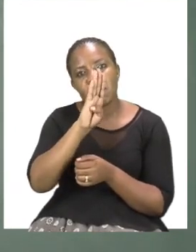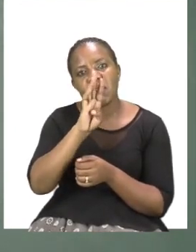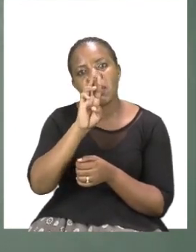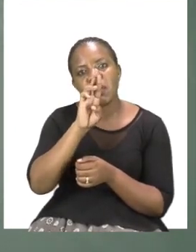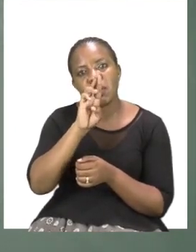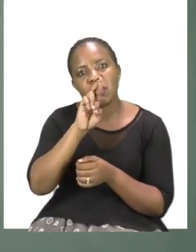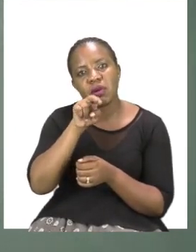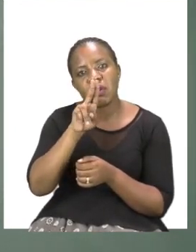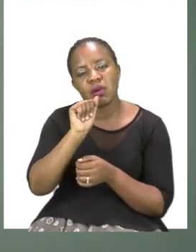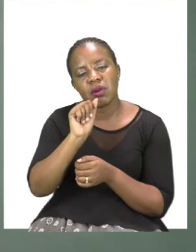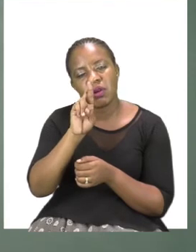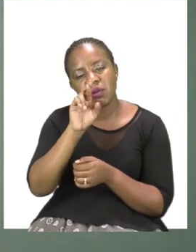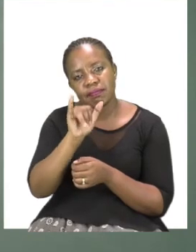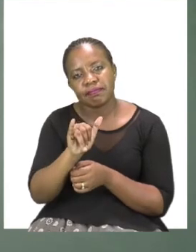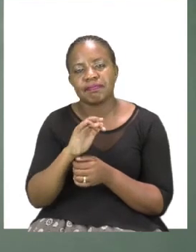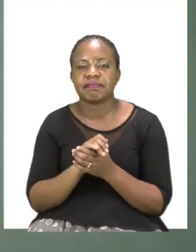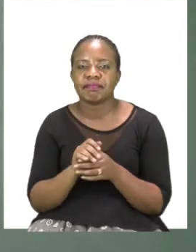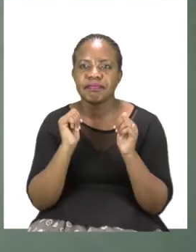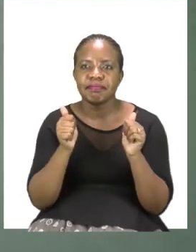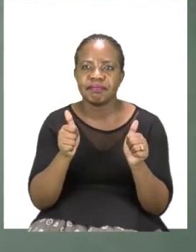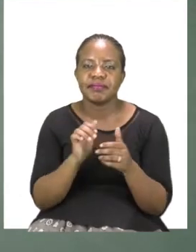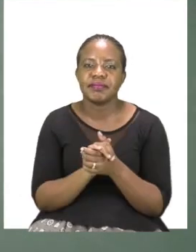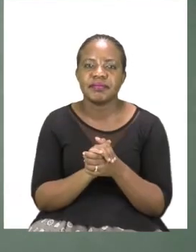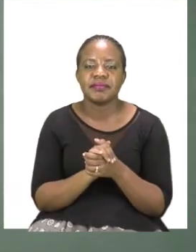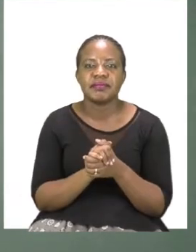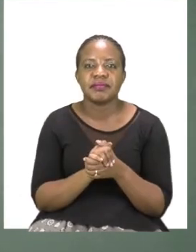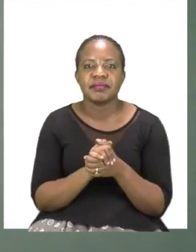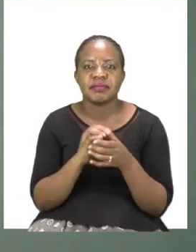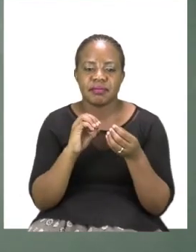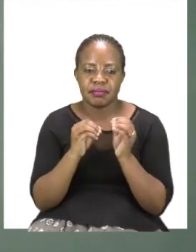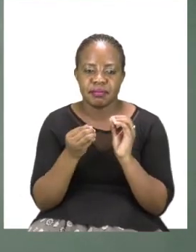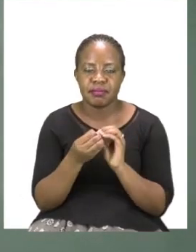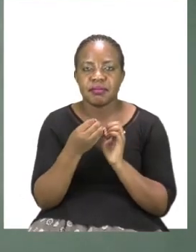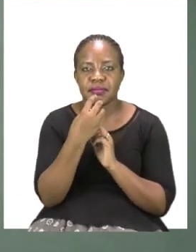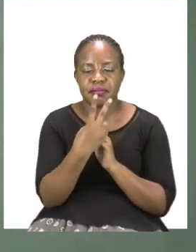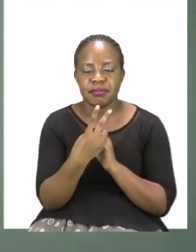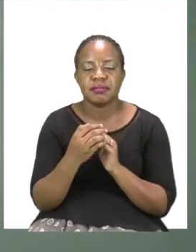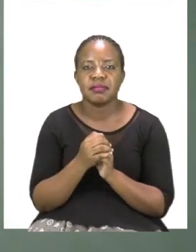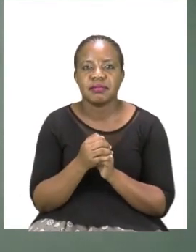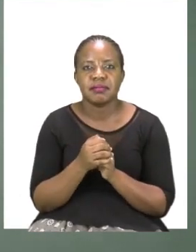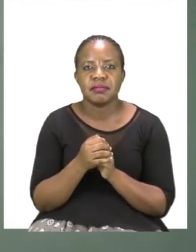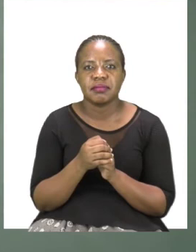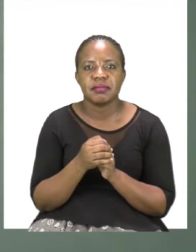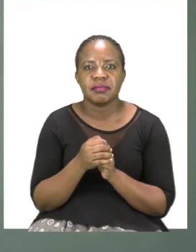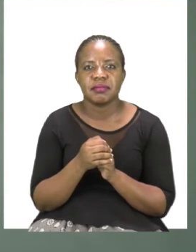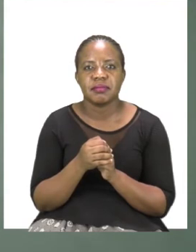Very good. Now let's move on to the next question. The next question is saying, what month